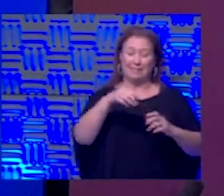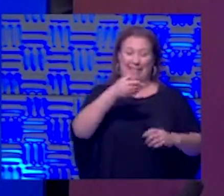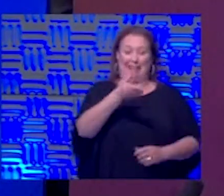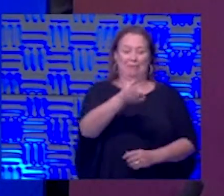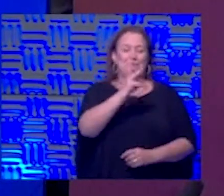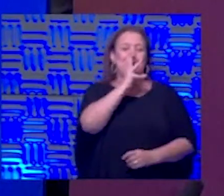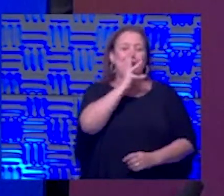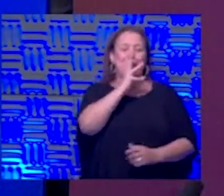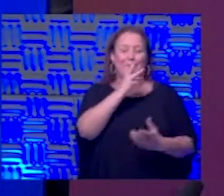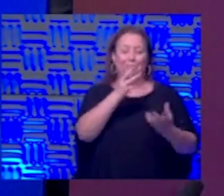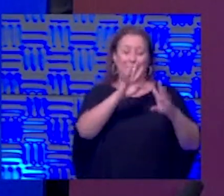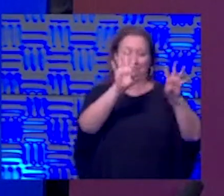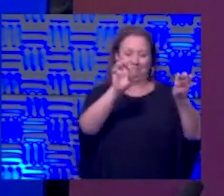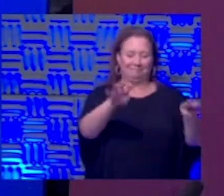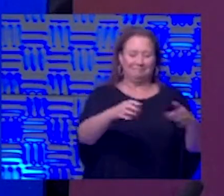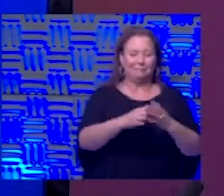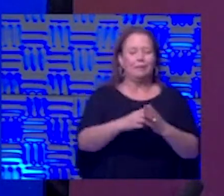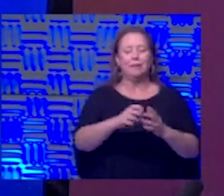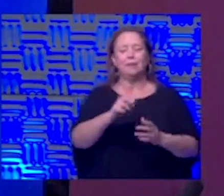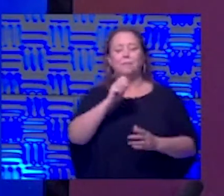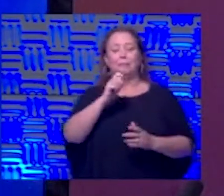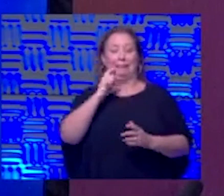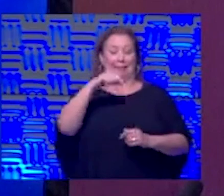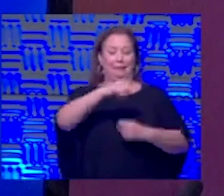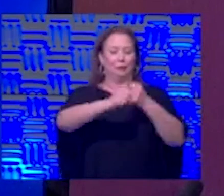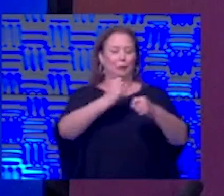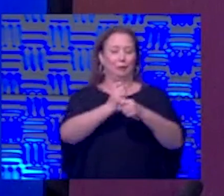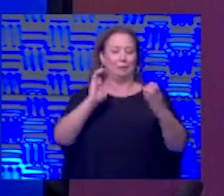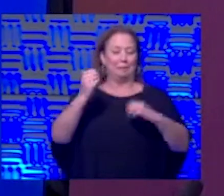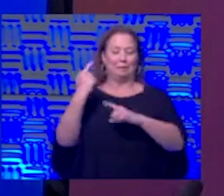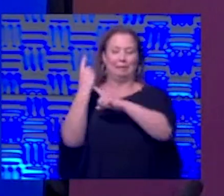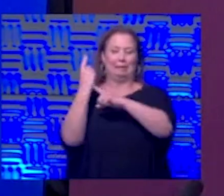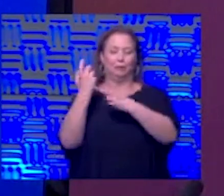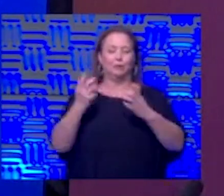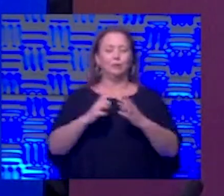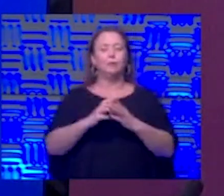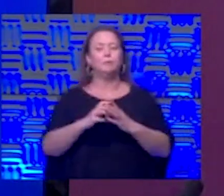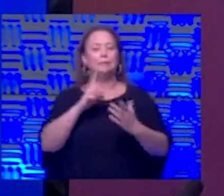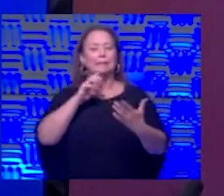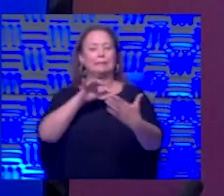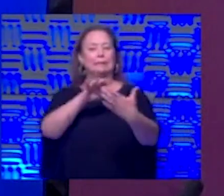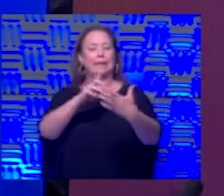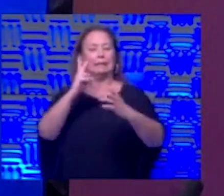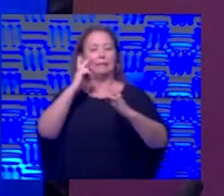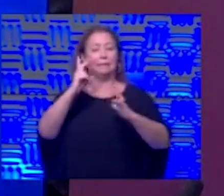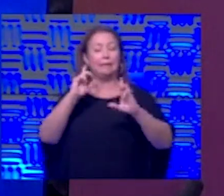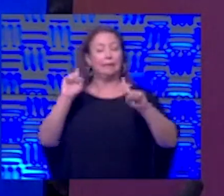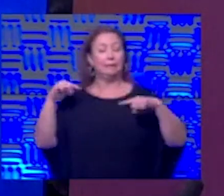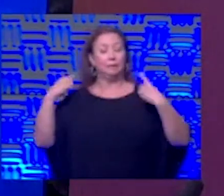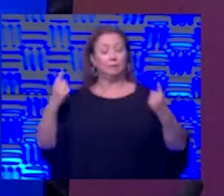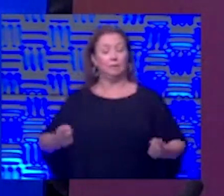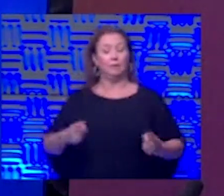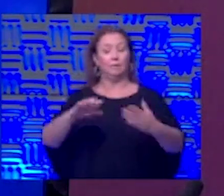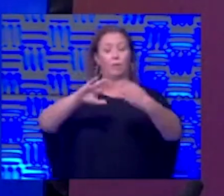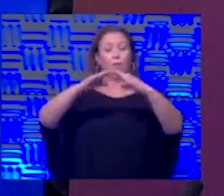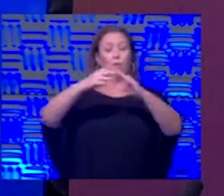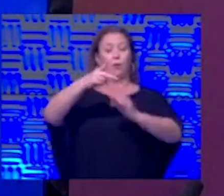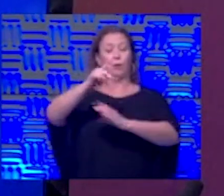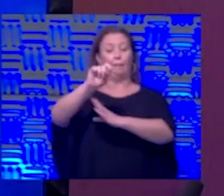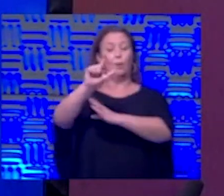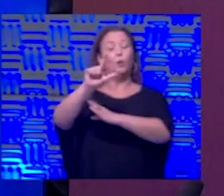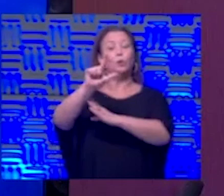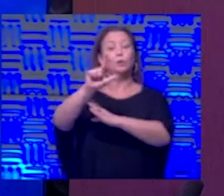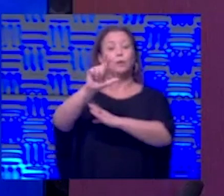general, probably not a big risk. From what I understand, studies so far indicate as to the community pools